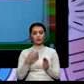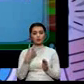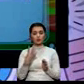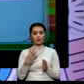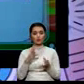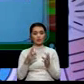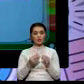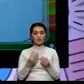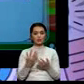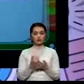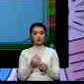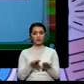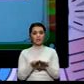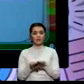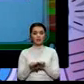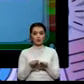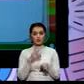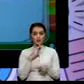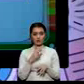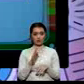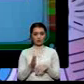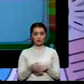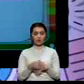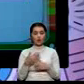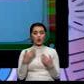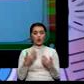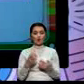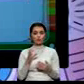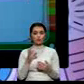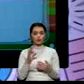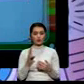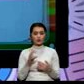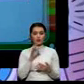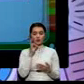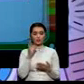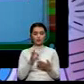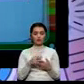3704 ning yig'indisini taqqoslaymiz. Ushbu sonlar qiymati esa